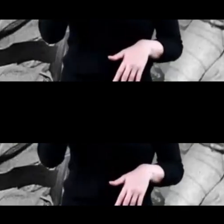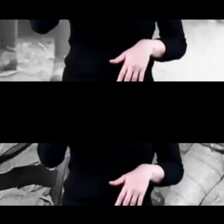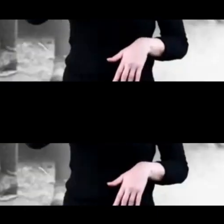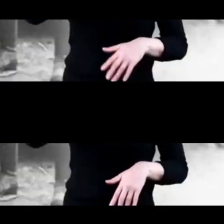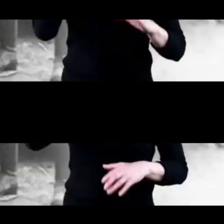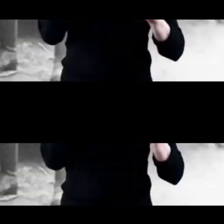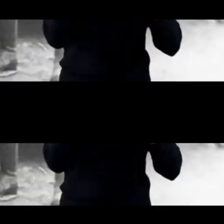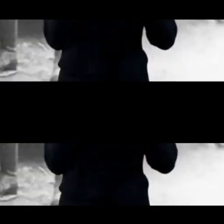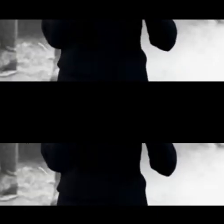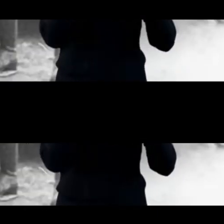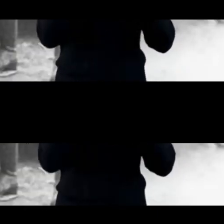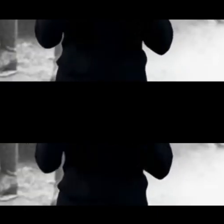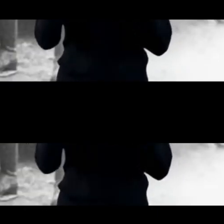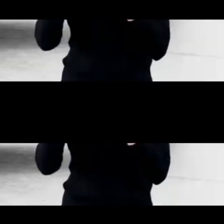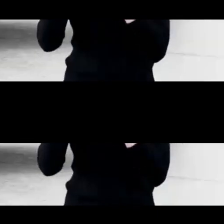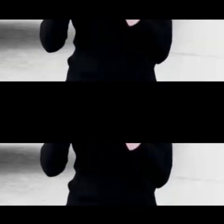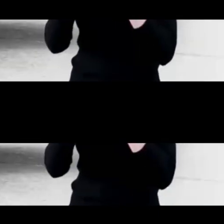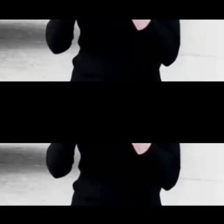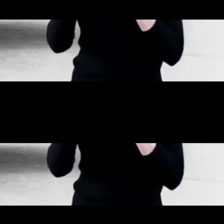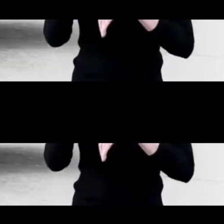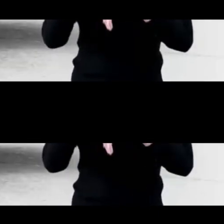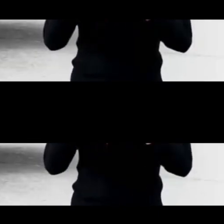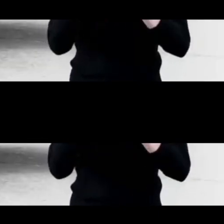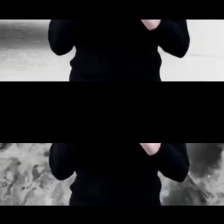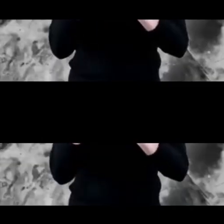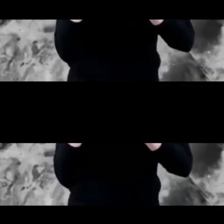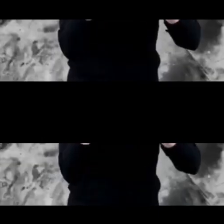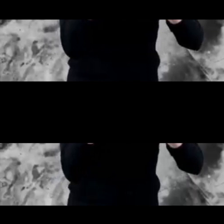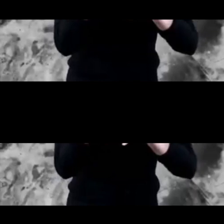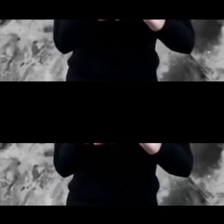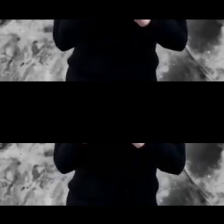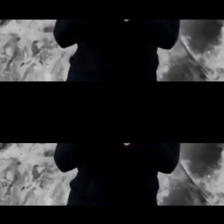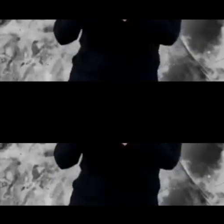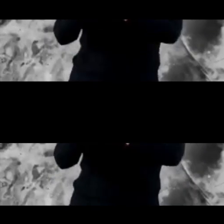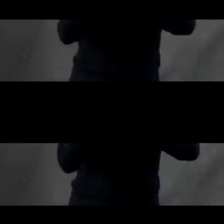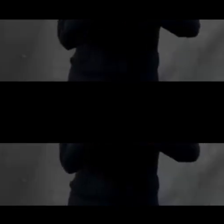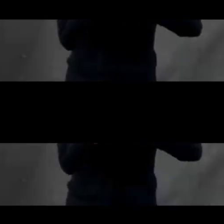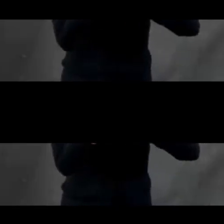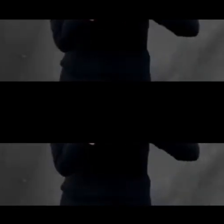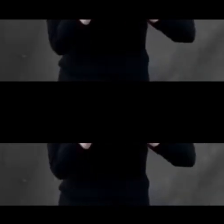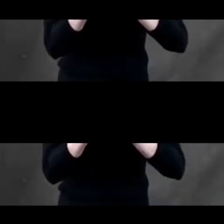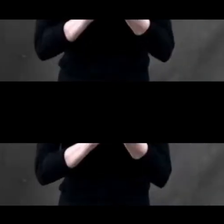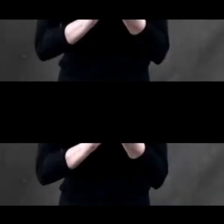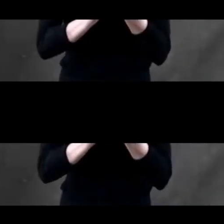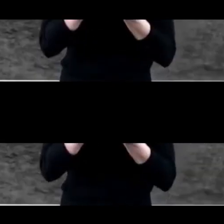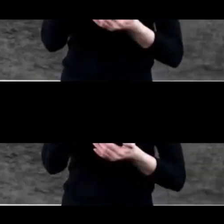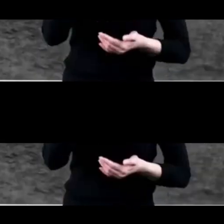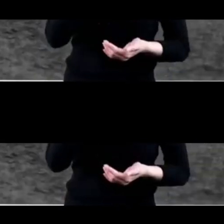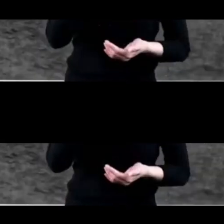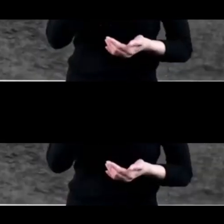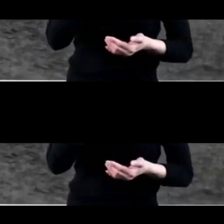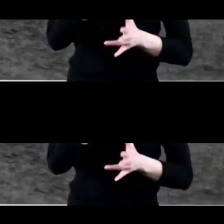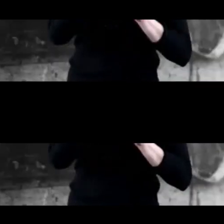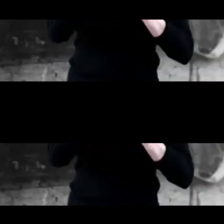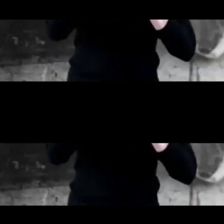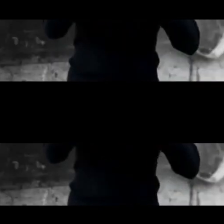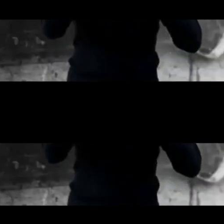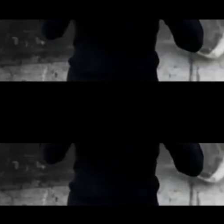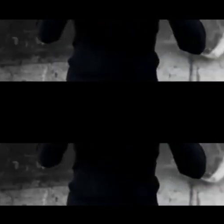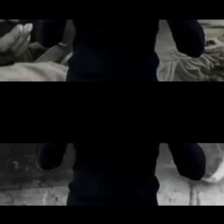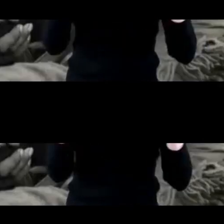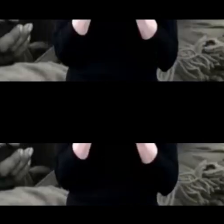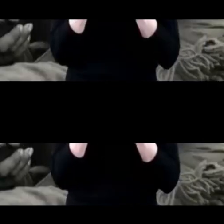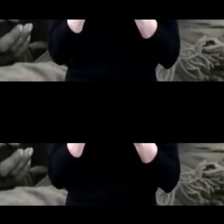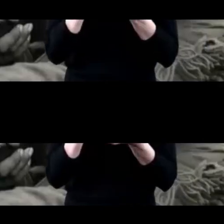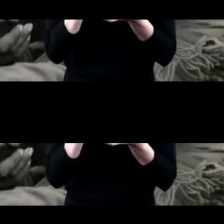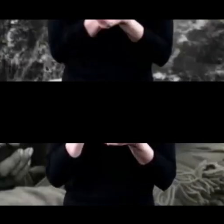telephone, radio communication, armored trucks, tanks, and poison gas all combined to